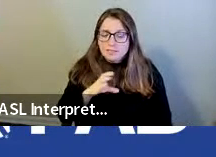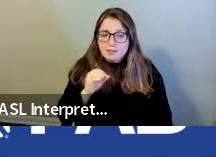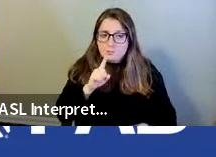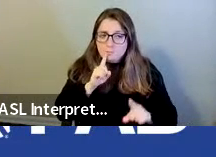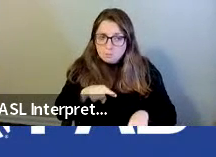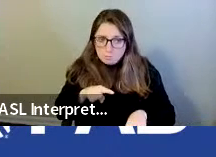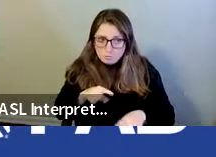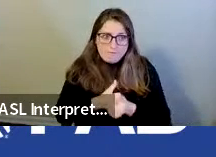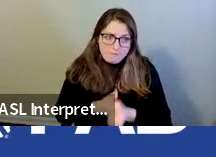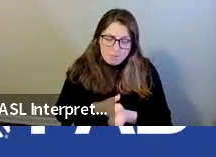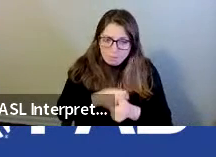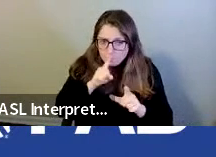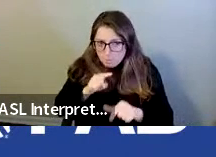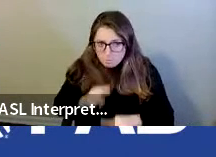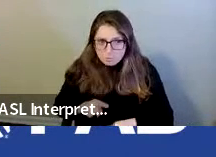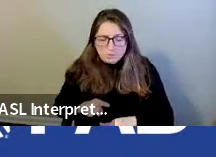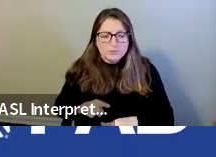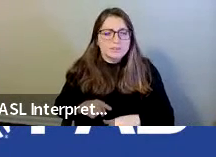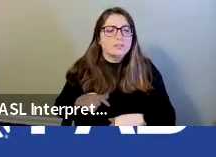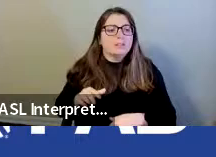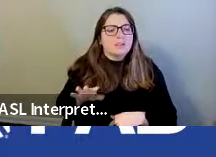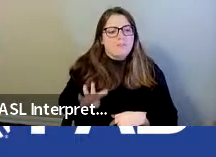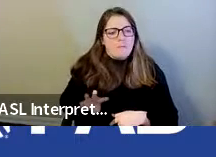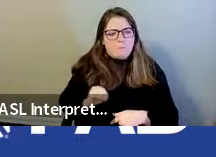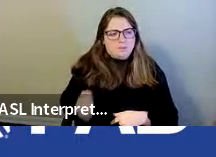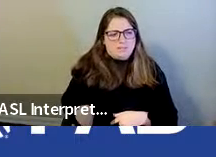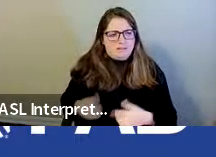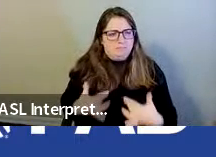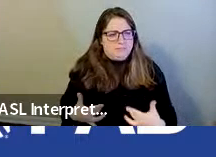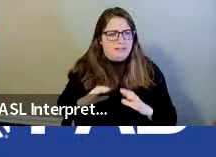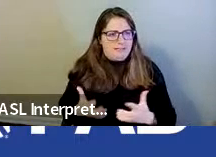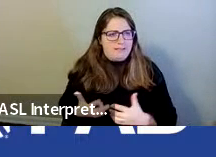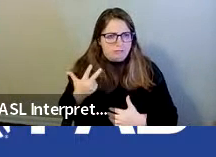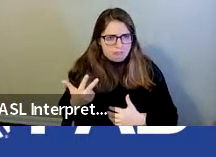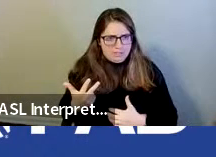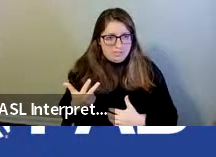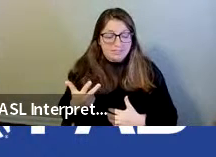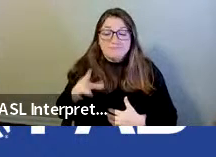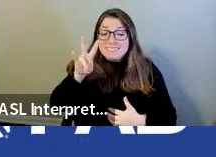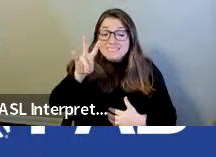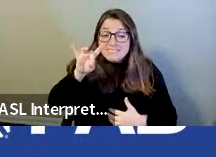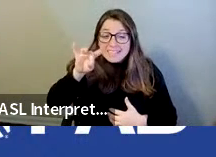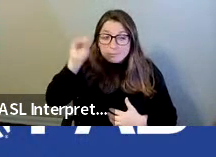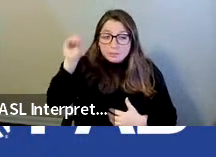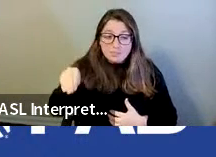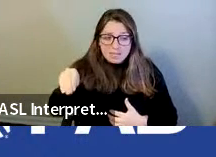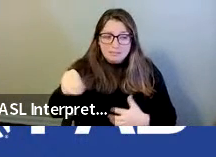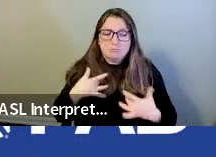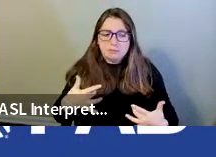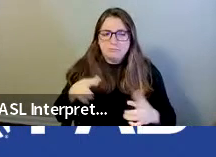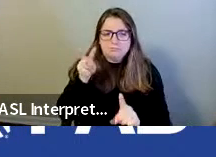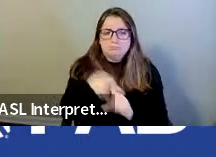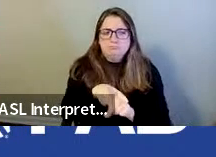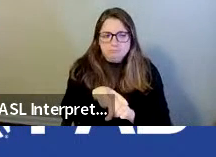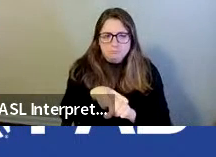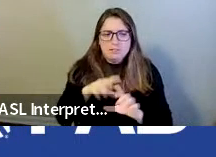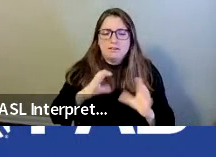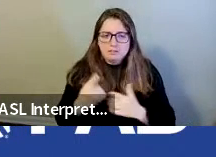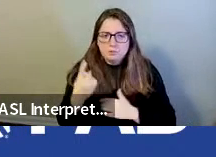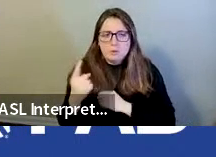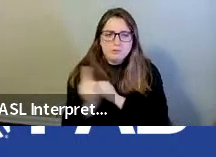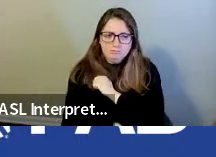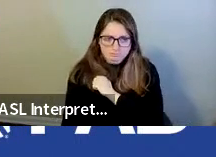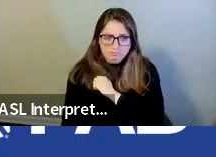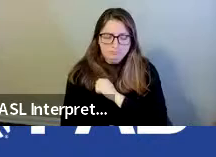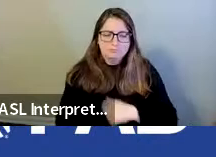penalty assigned for that misconduct. In fact, 78% of the time, a class 1 penalty is assigned, meaning a suspension